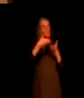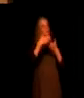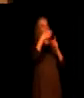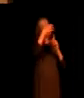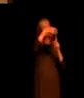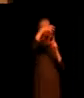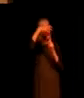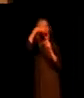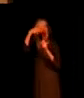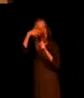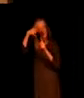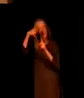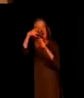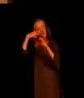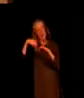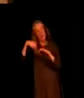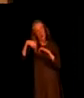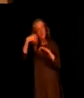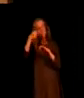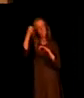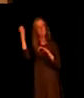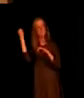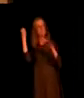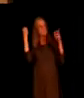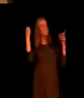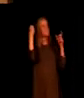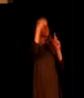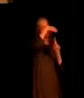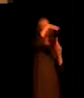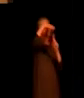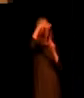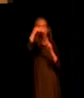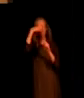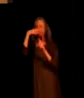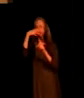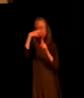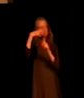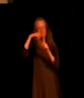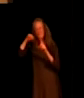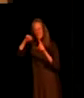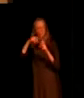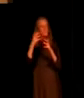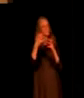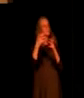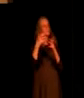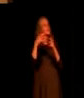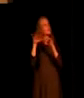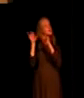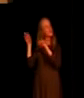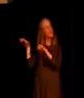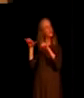one becomes obsolete, you can pull it out. And so this is a lot